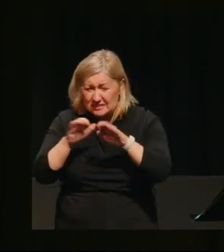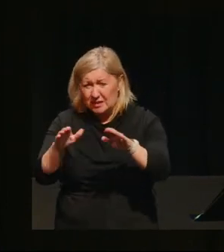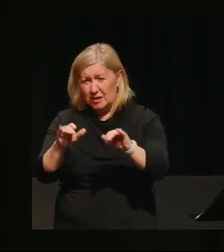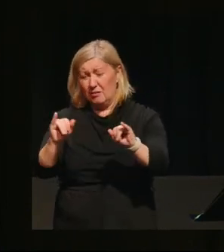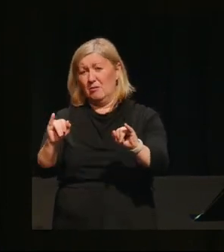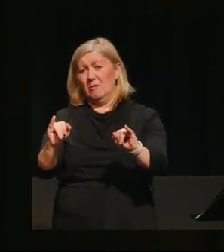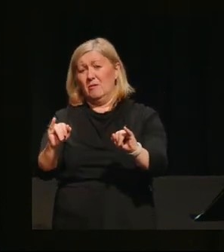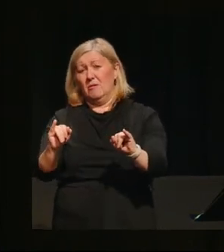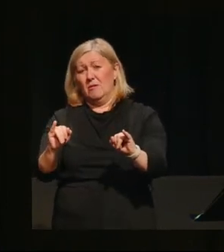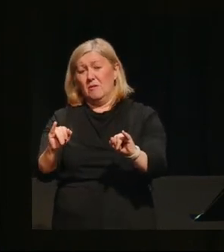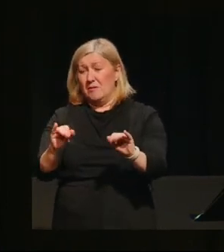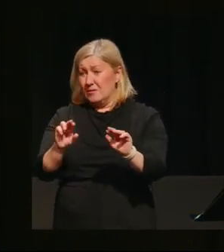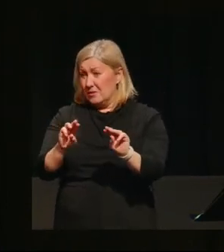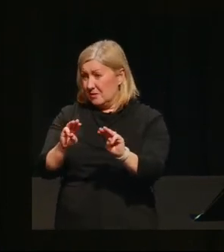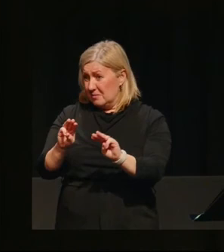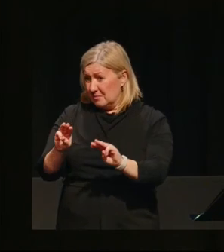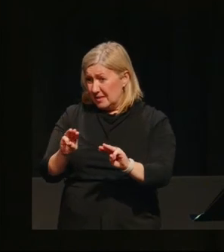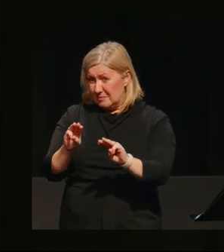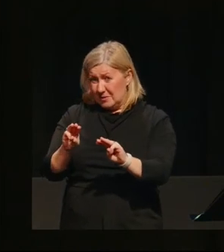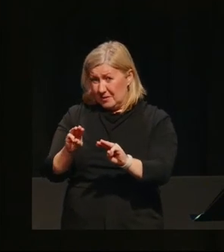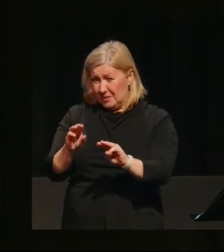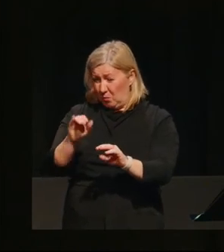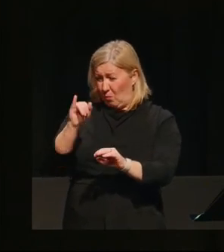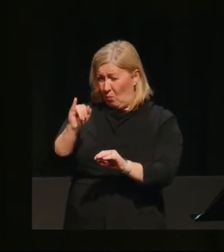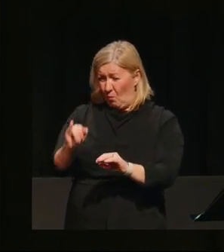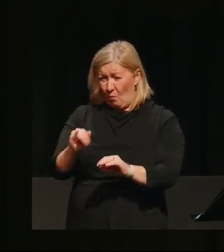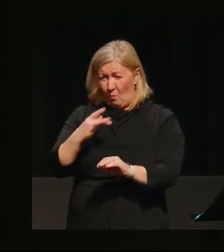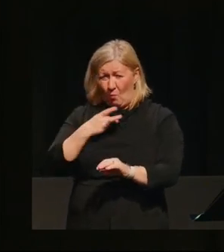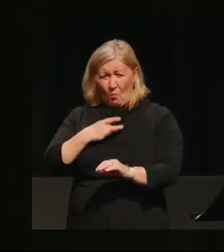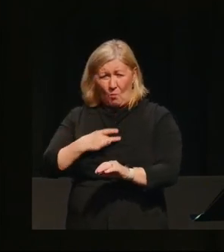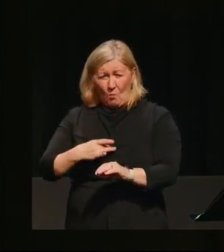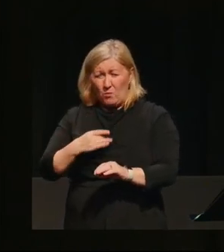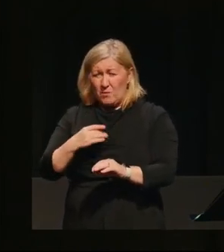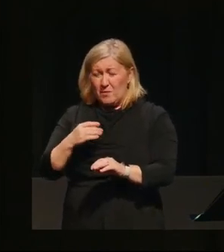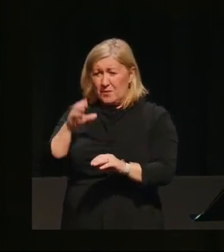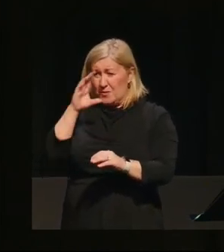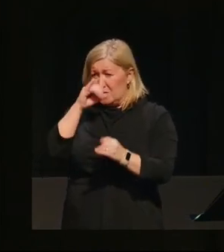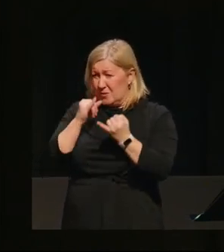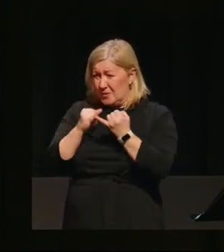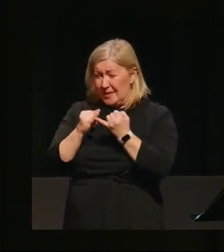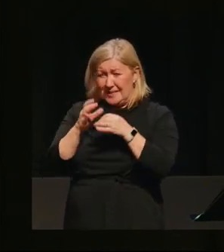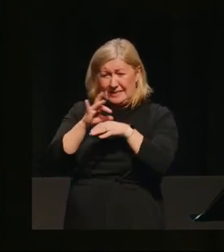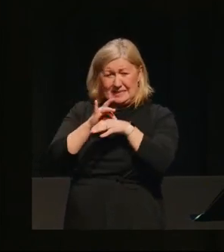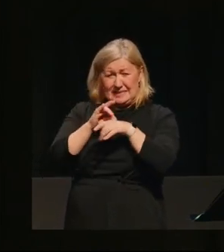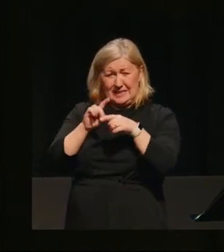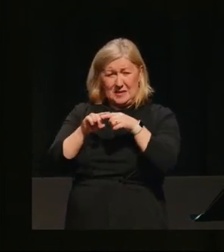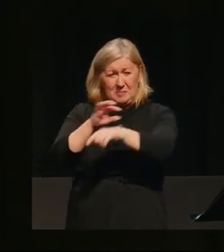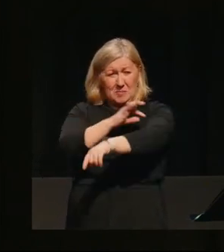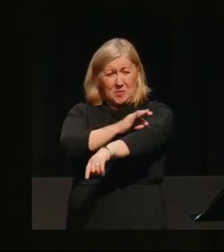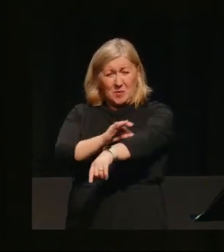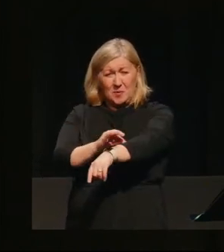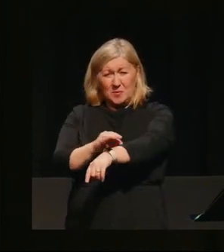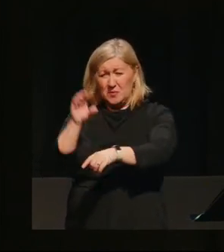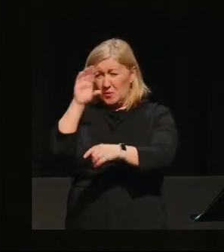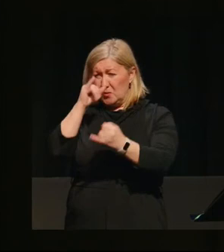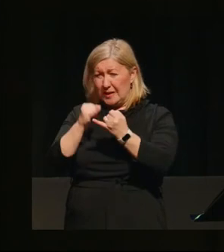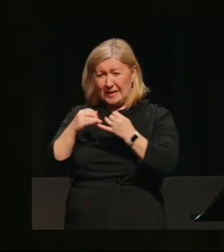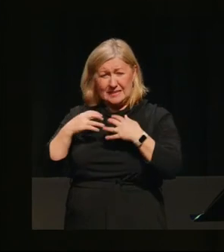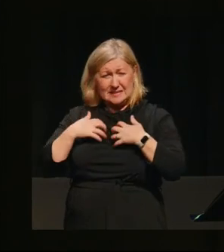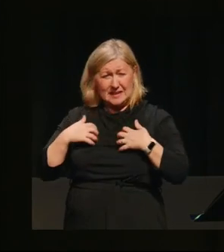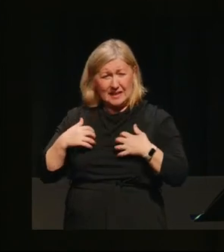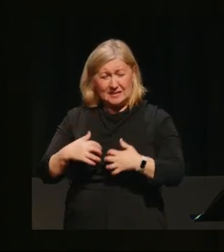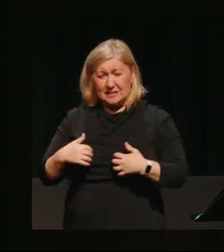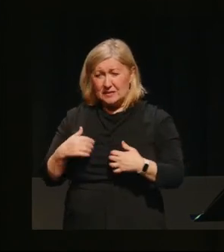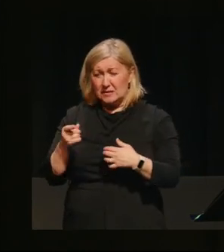People who were just skin and bone and looked like living skeleton were walking